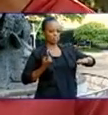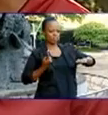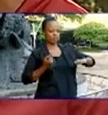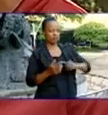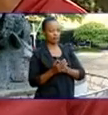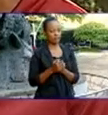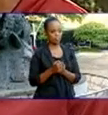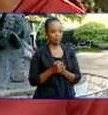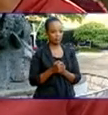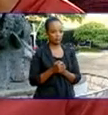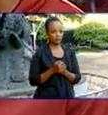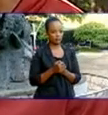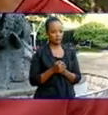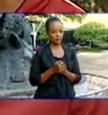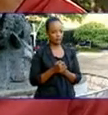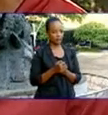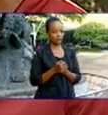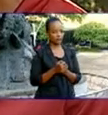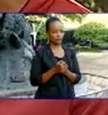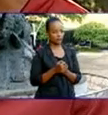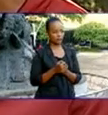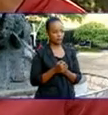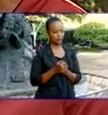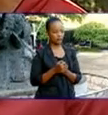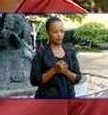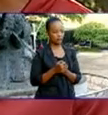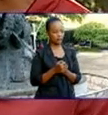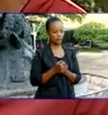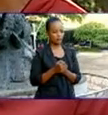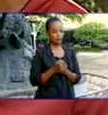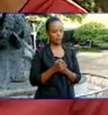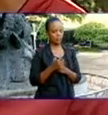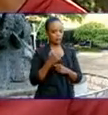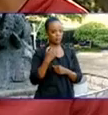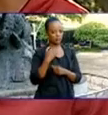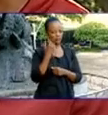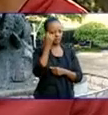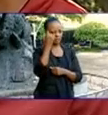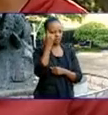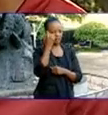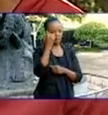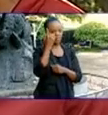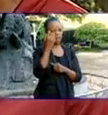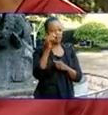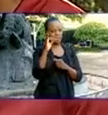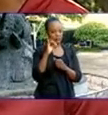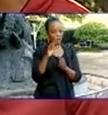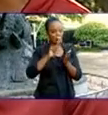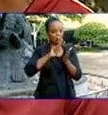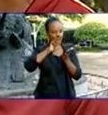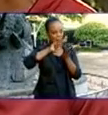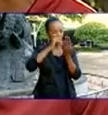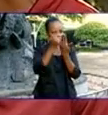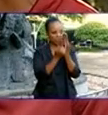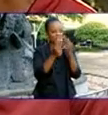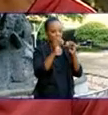I understand that cannot be an easy or a quick project to do, but if that can be